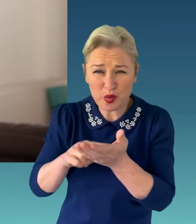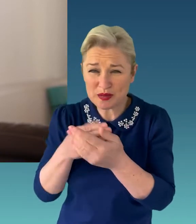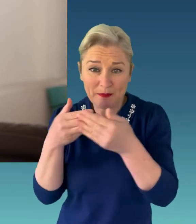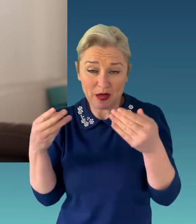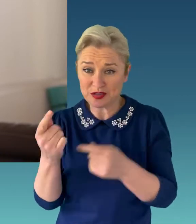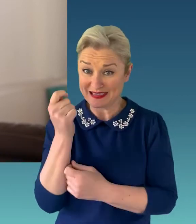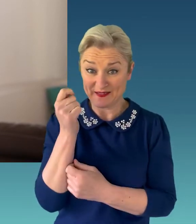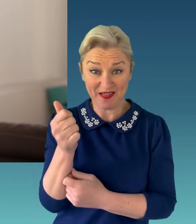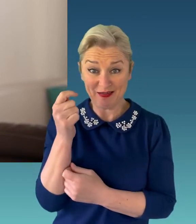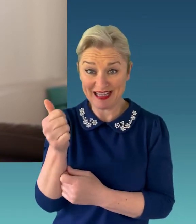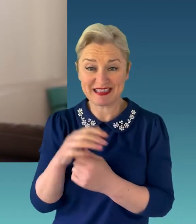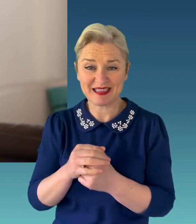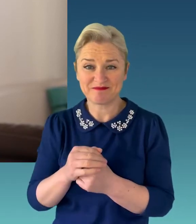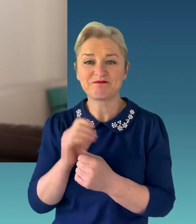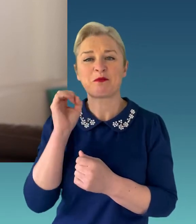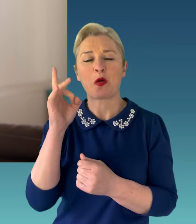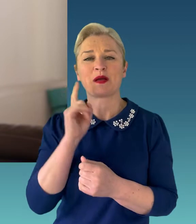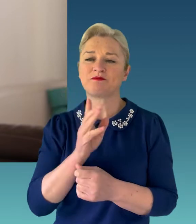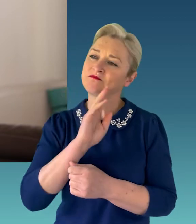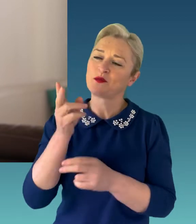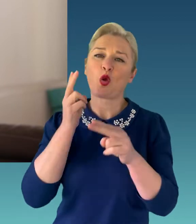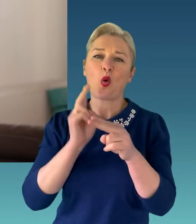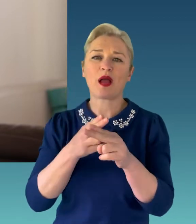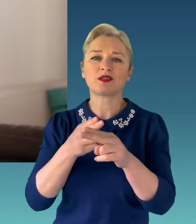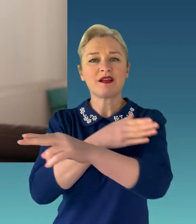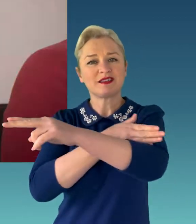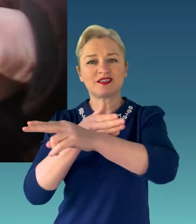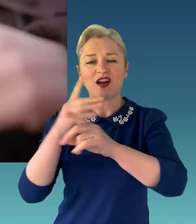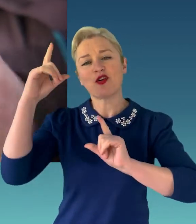easy. Right, I think it's time to head out and take some pictures.